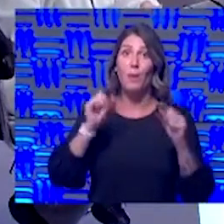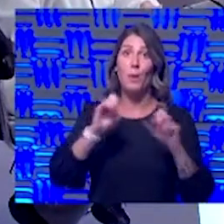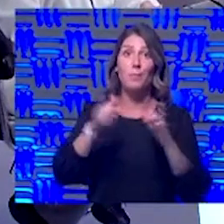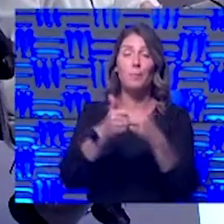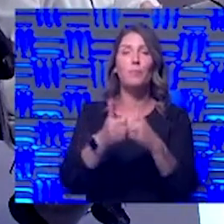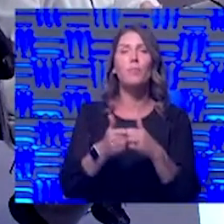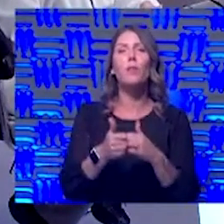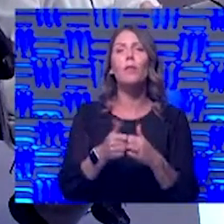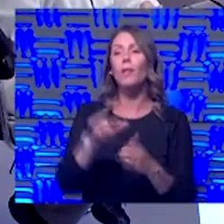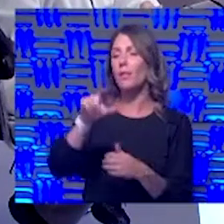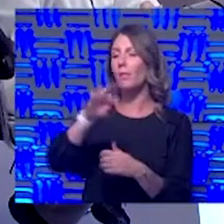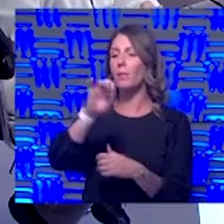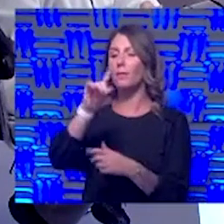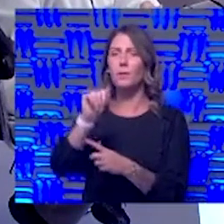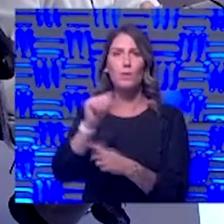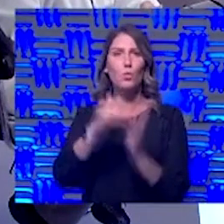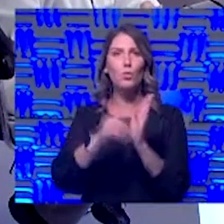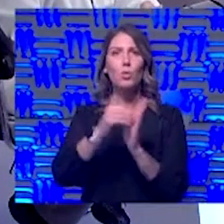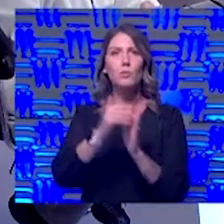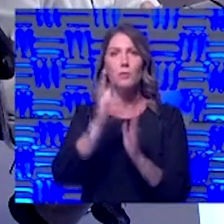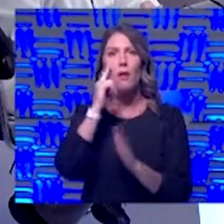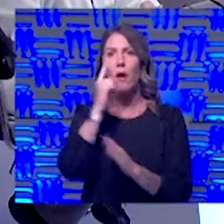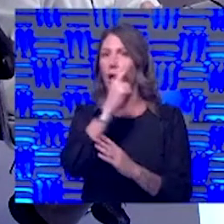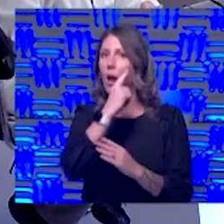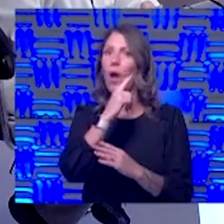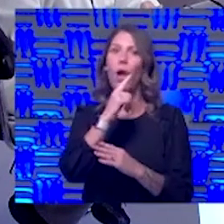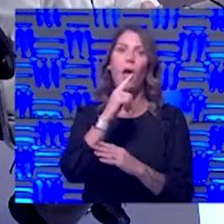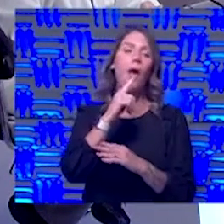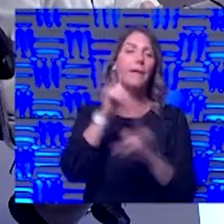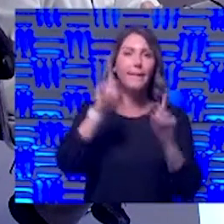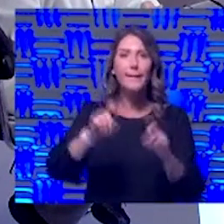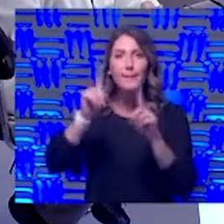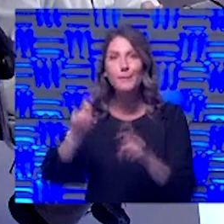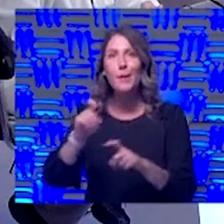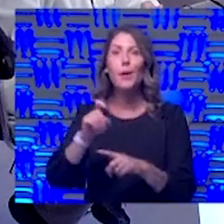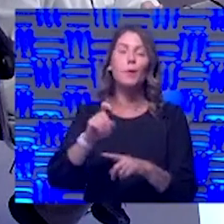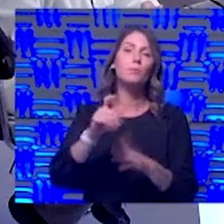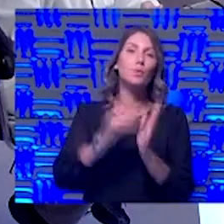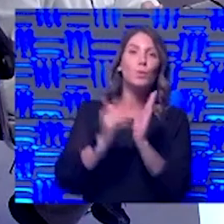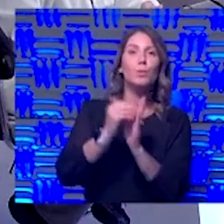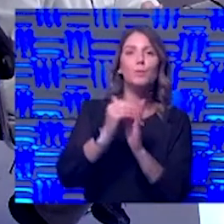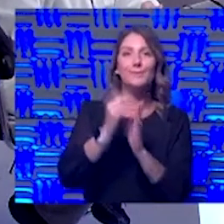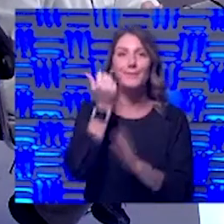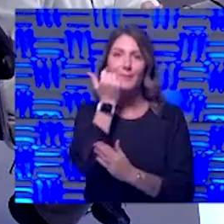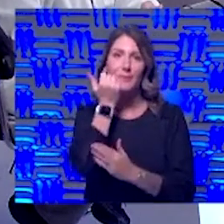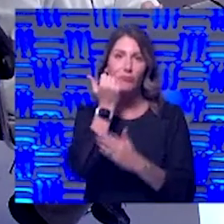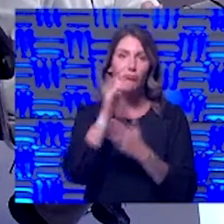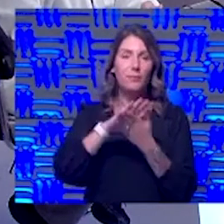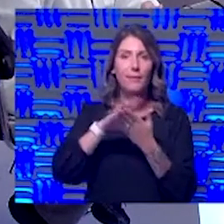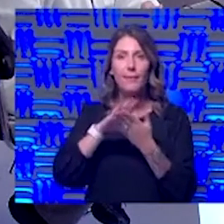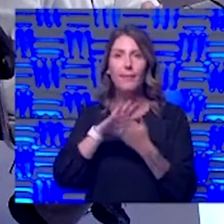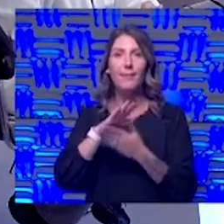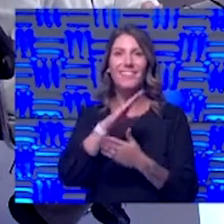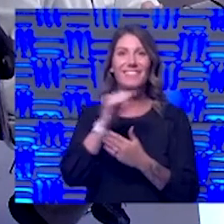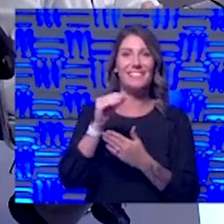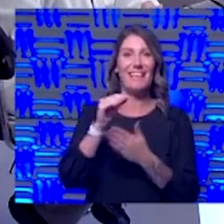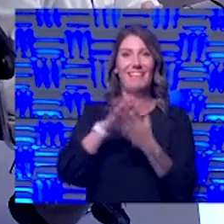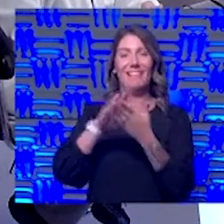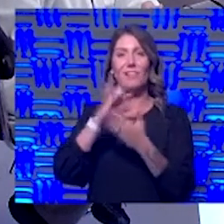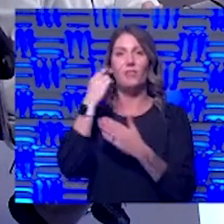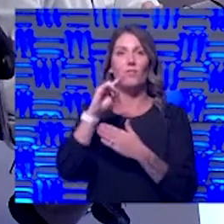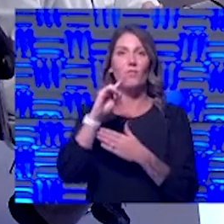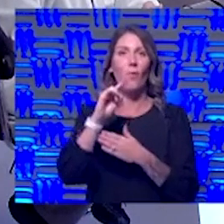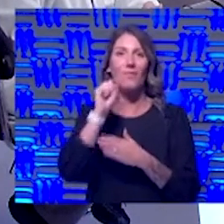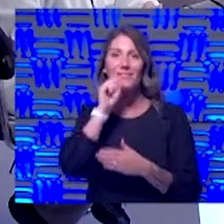about routine annual eye exams, routine dental cleanings, and then she asks about cleanings for seniors.